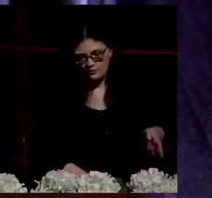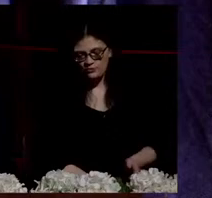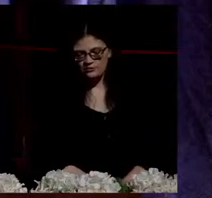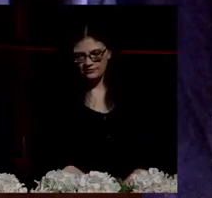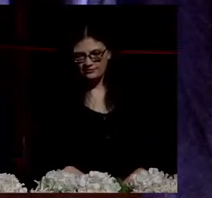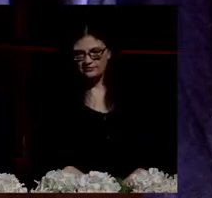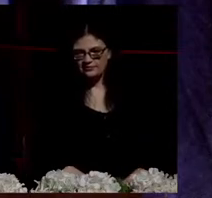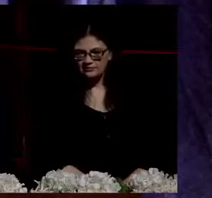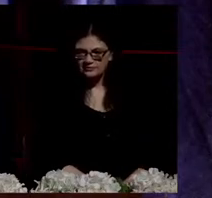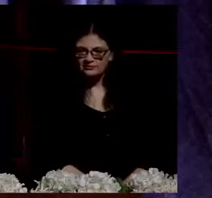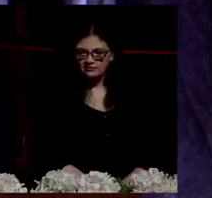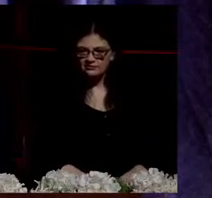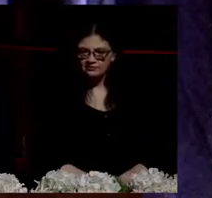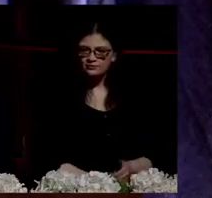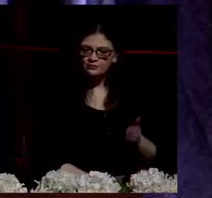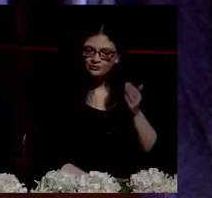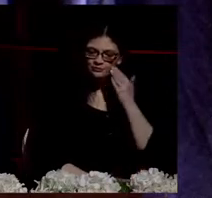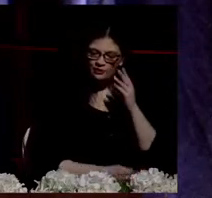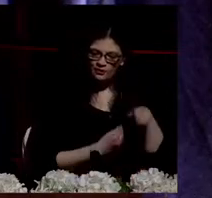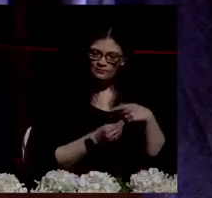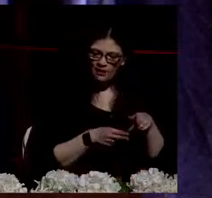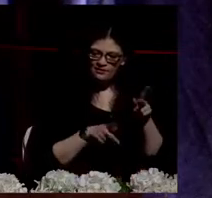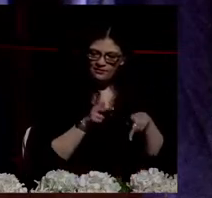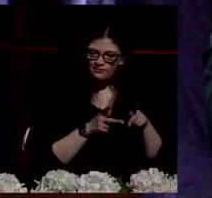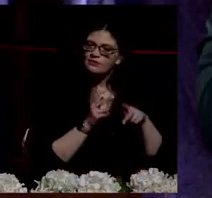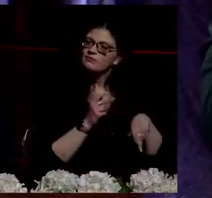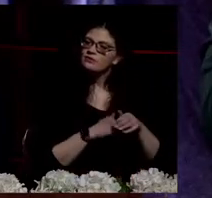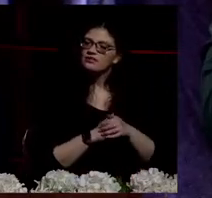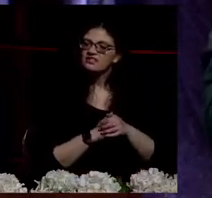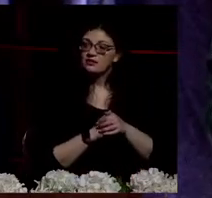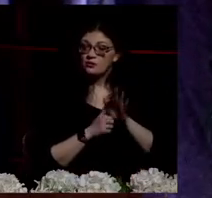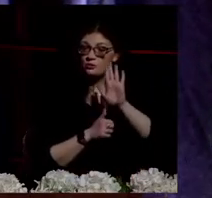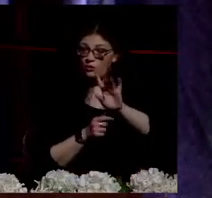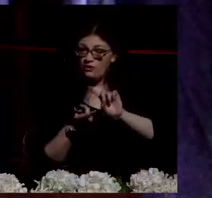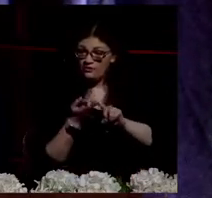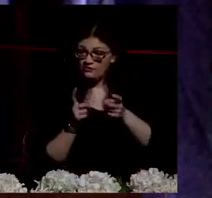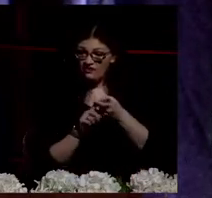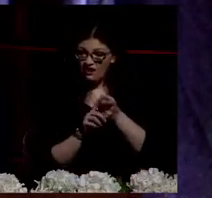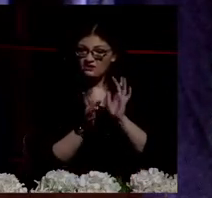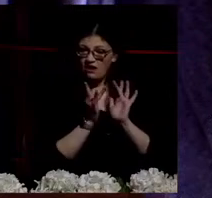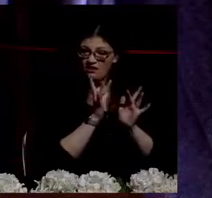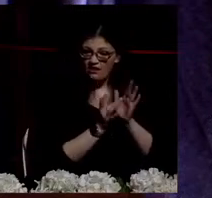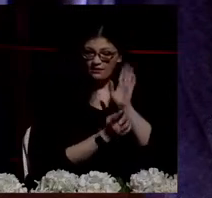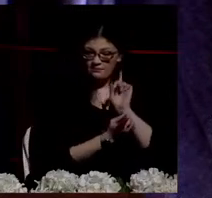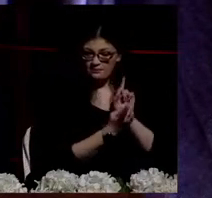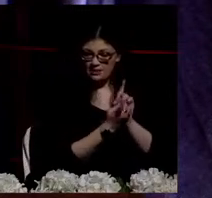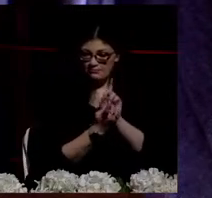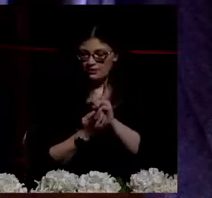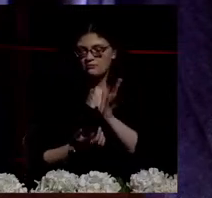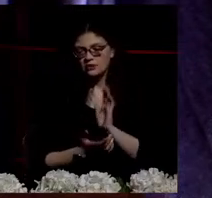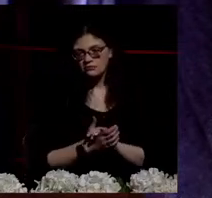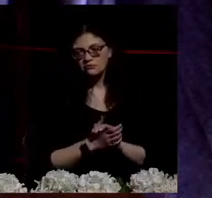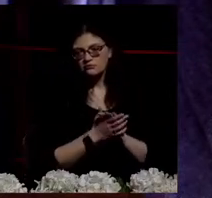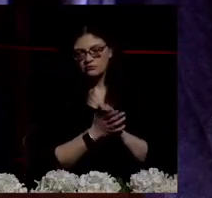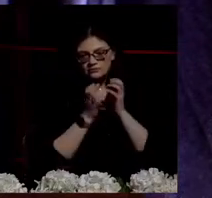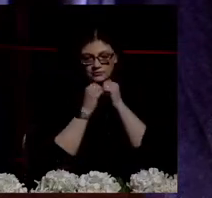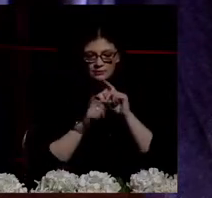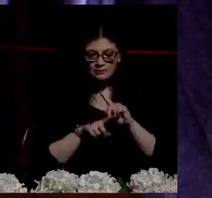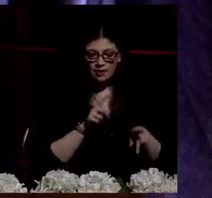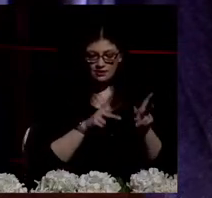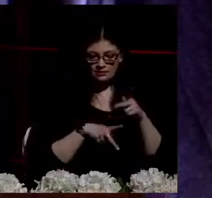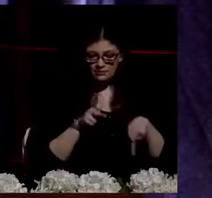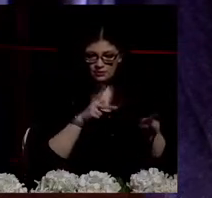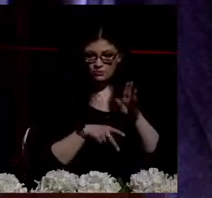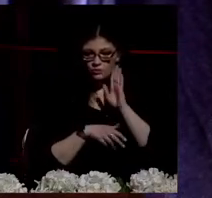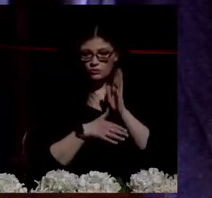know your neighbors. The friends you make online are real and valid, but the people who live next door to you and the people you share